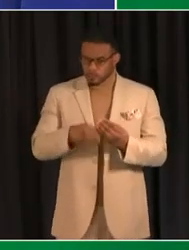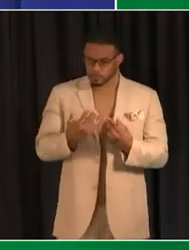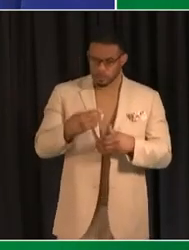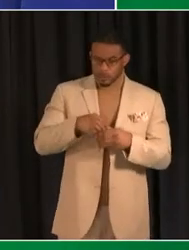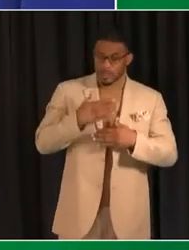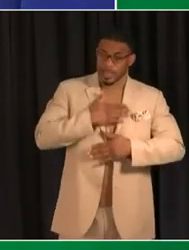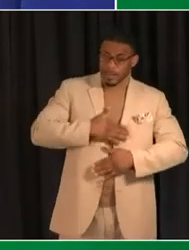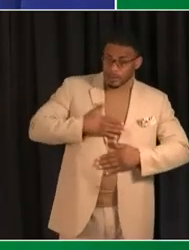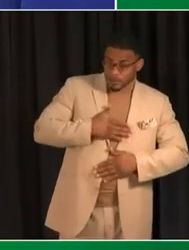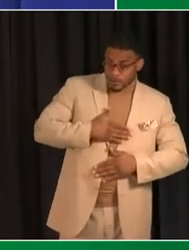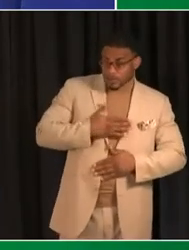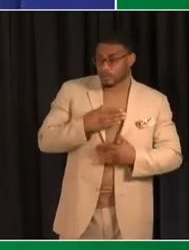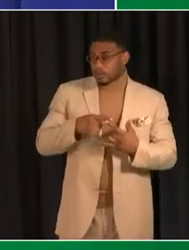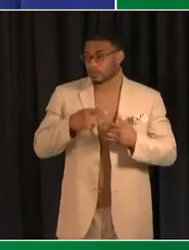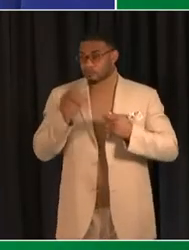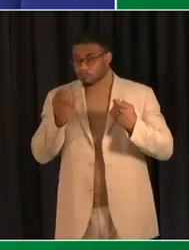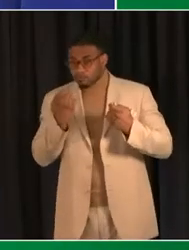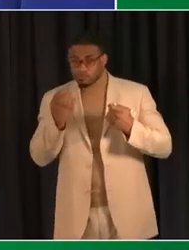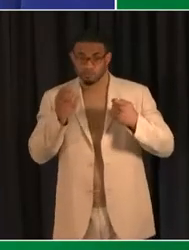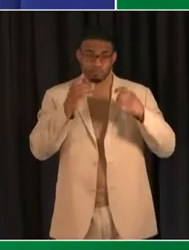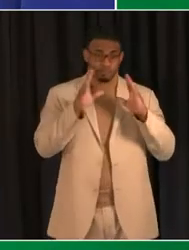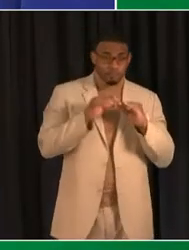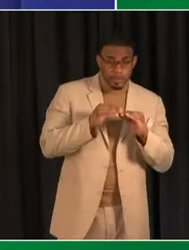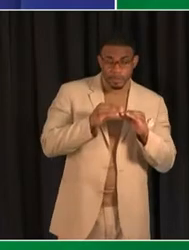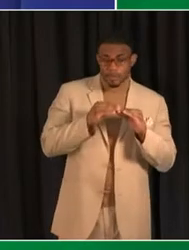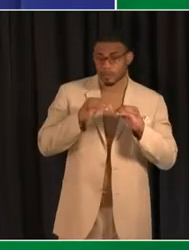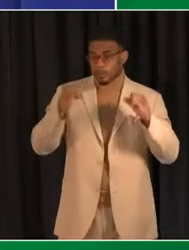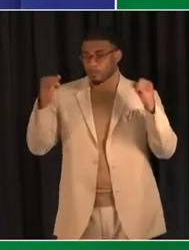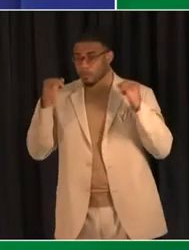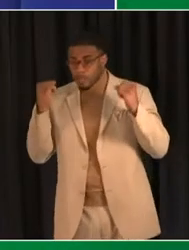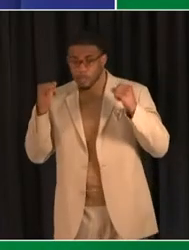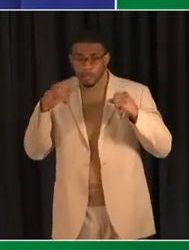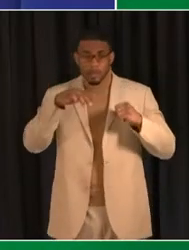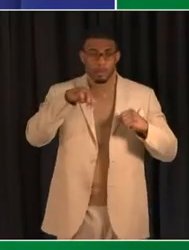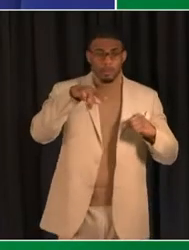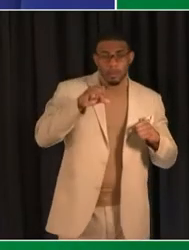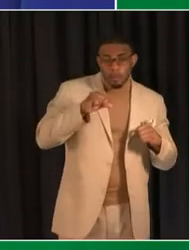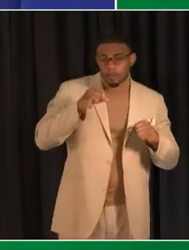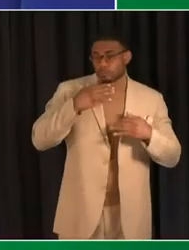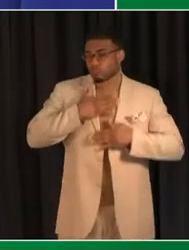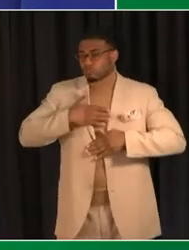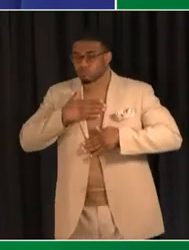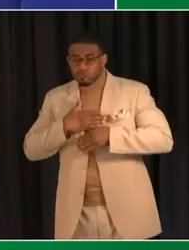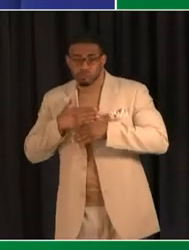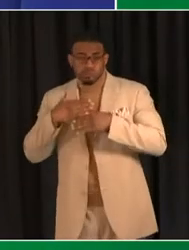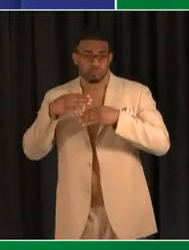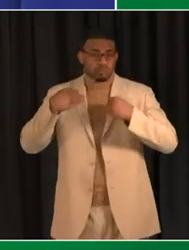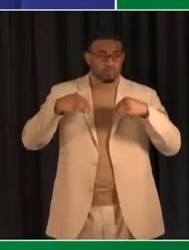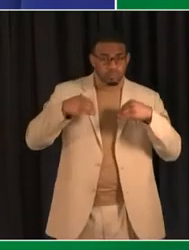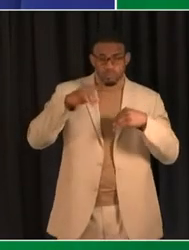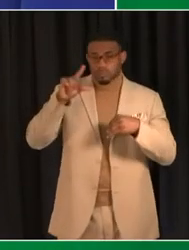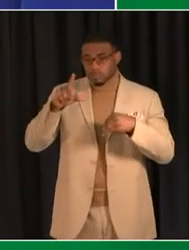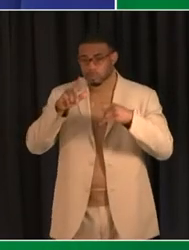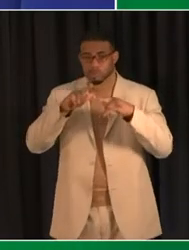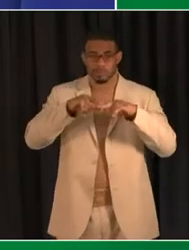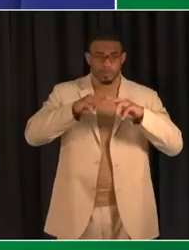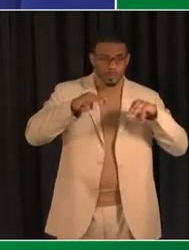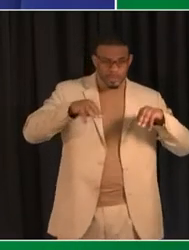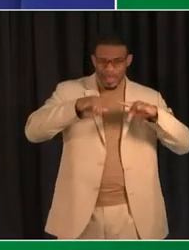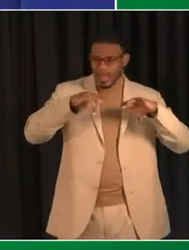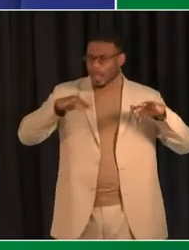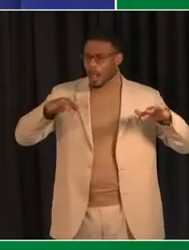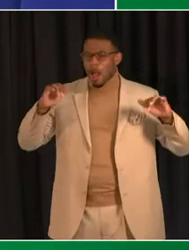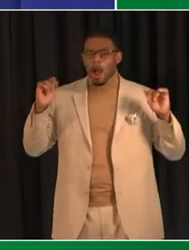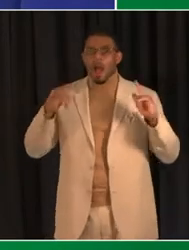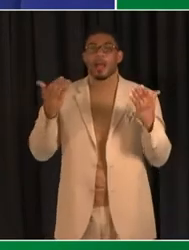activities, including entertainment, ceremonies and meetings, fitness and pools, recreation, retail, libraries, and